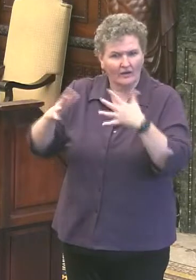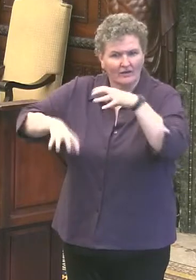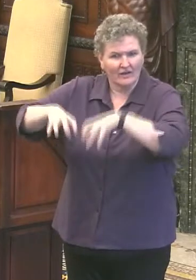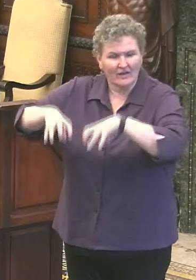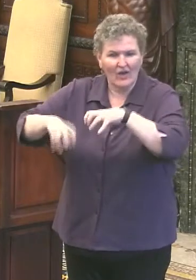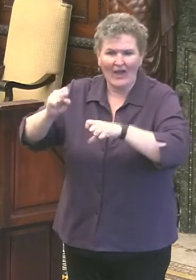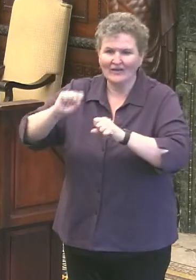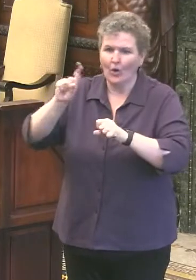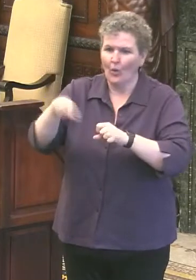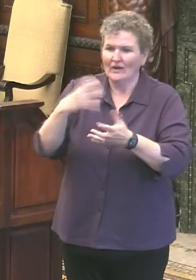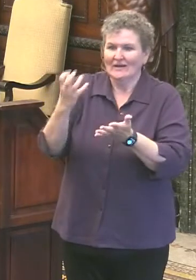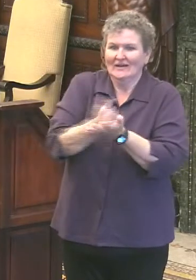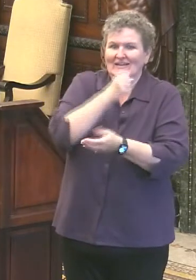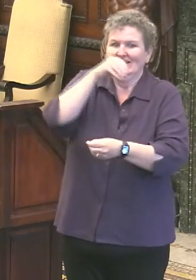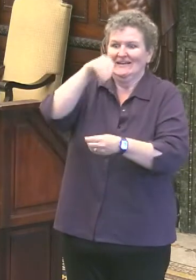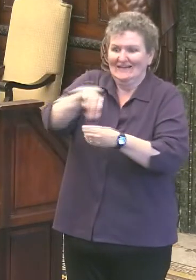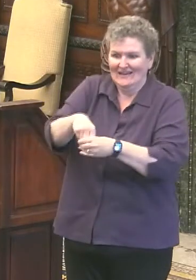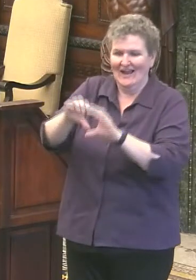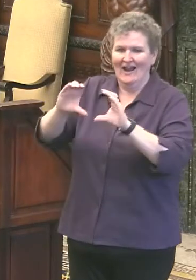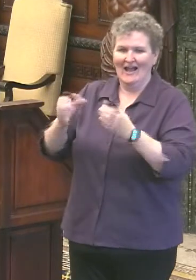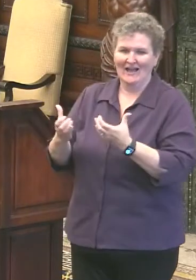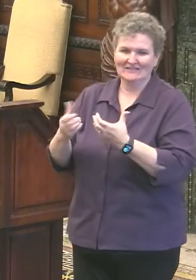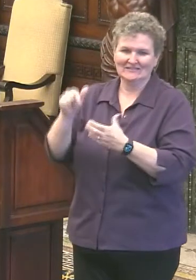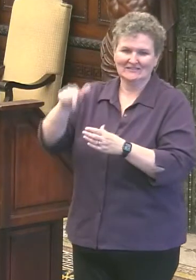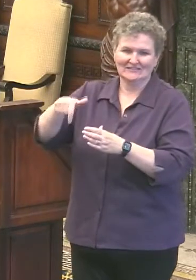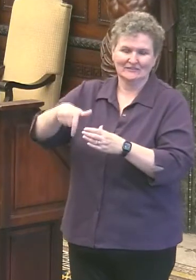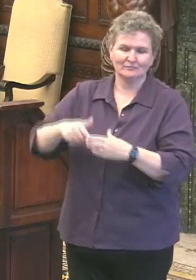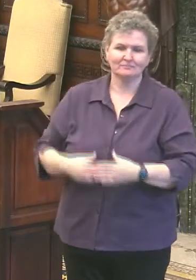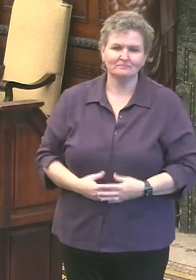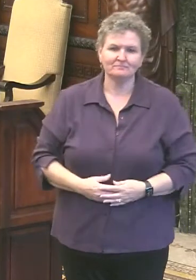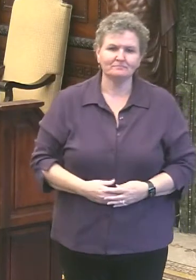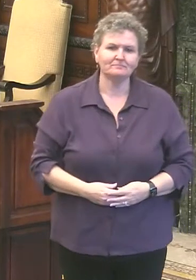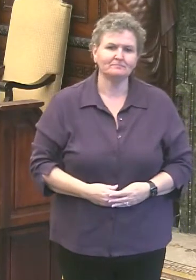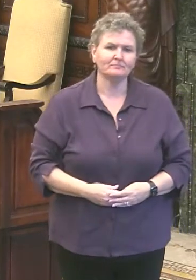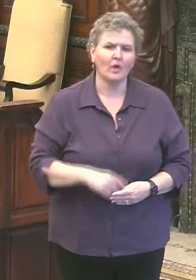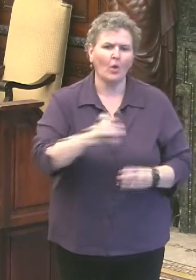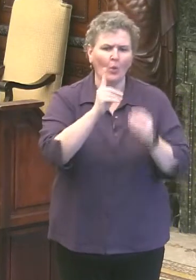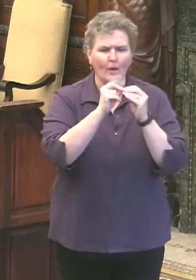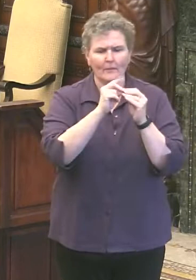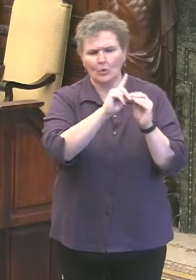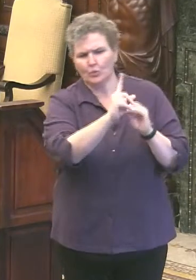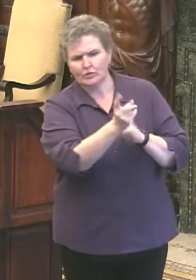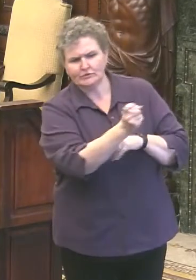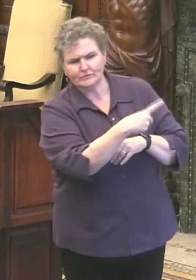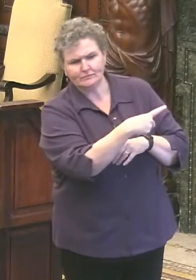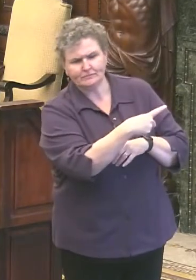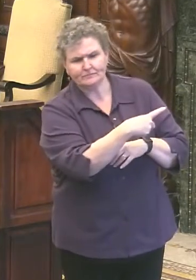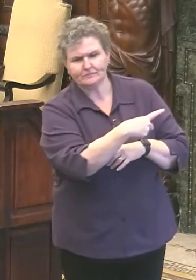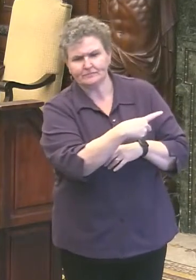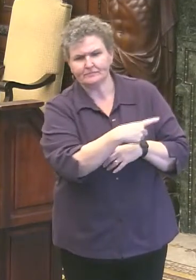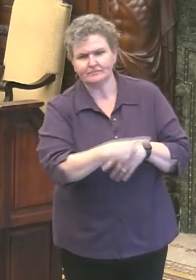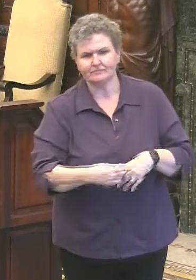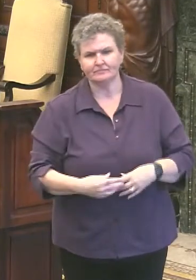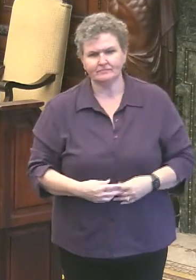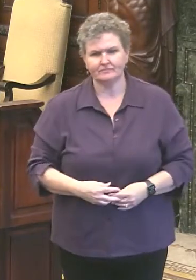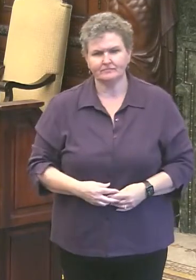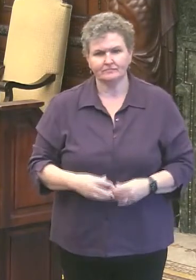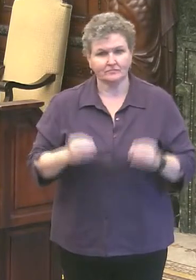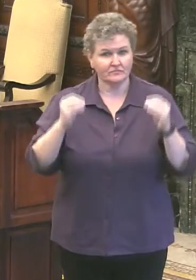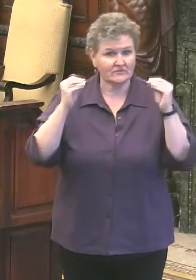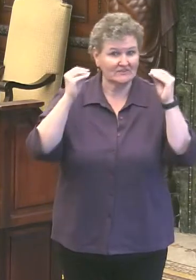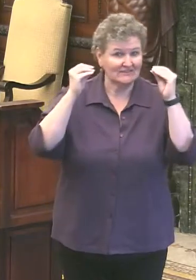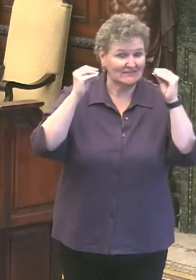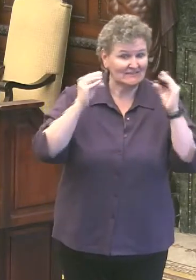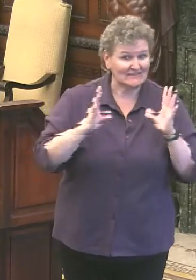person. And one more question for you, sir. Can you talk a little bit about what teachers are telling you in terms of their comfort